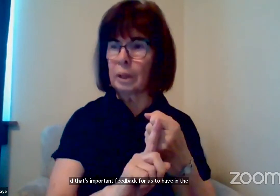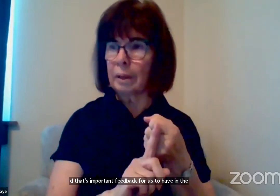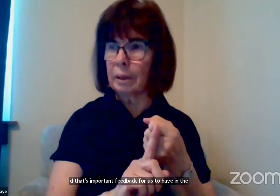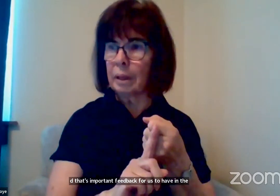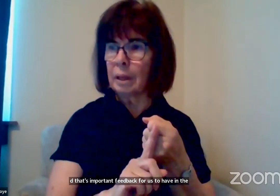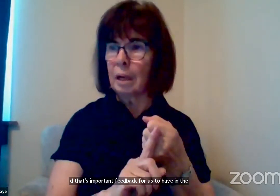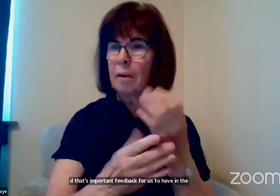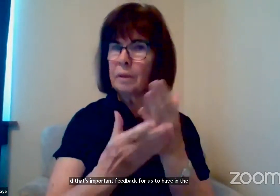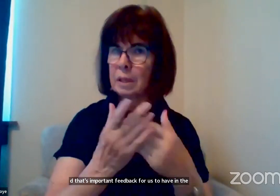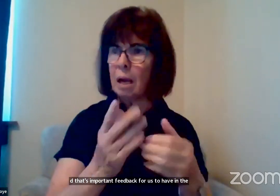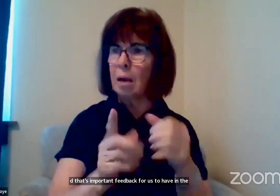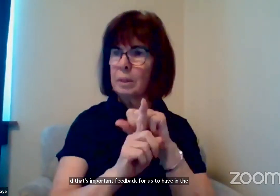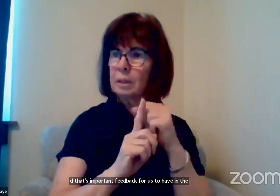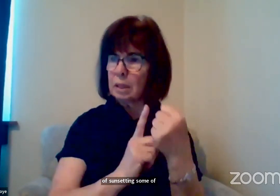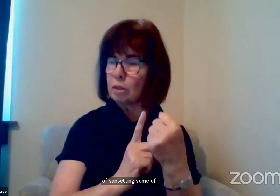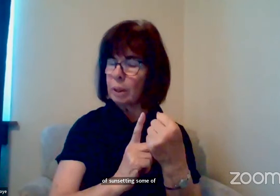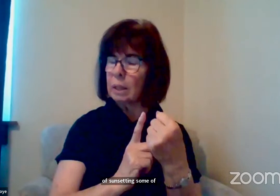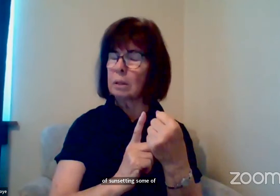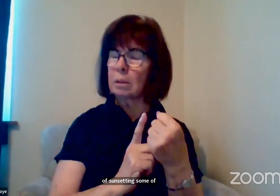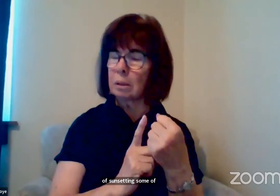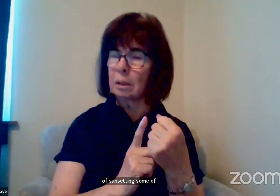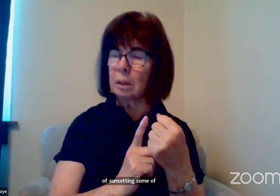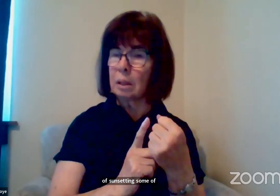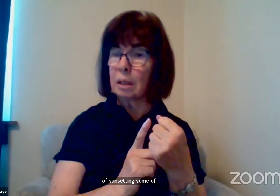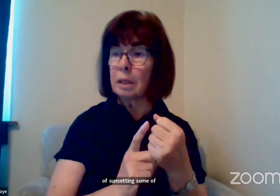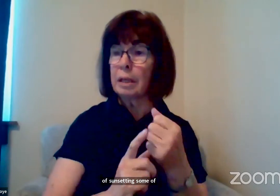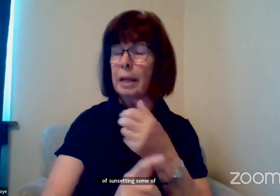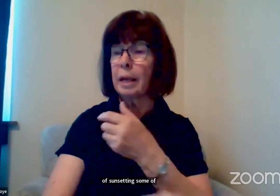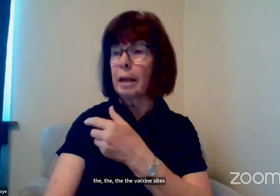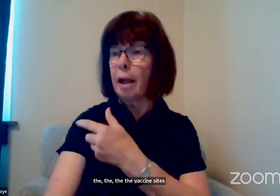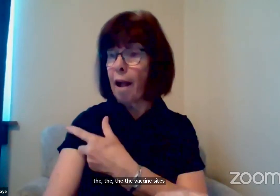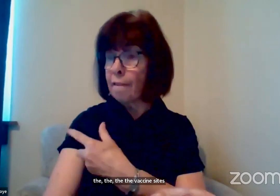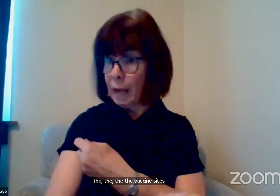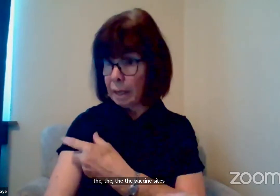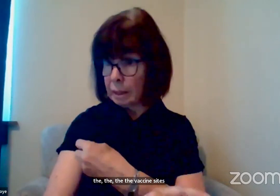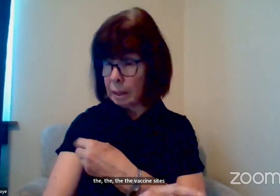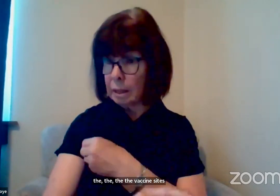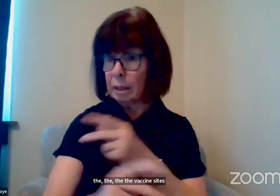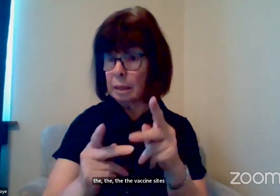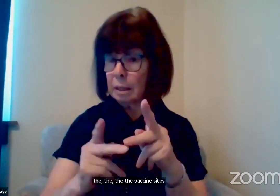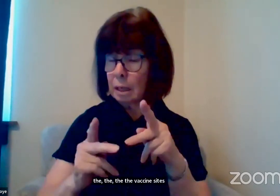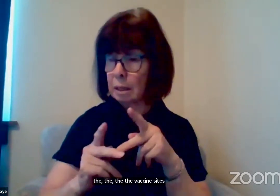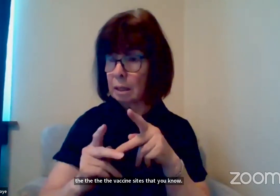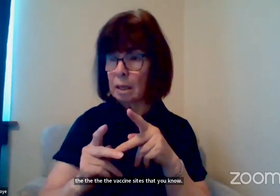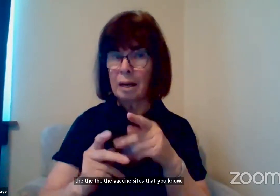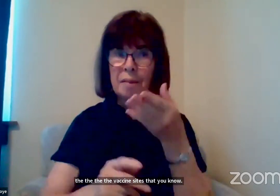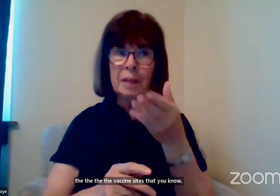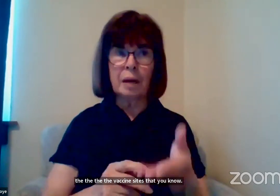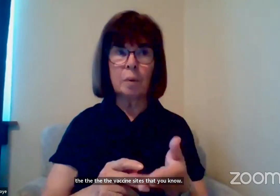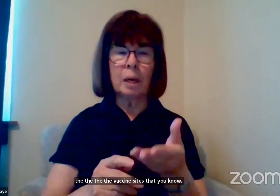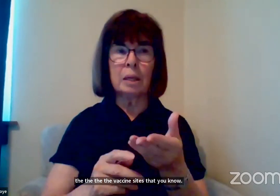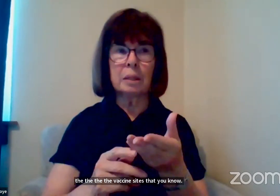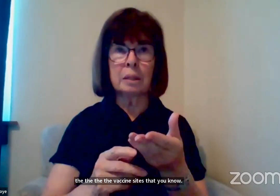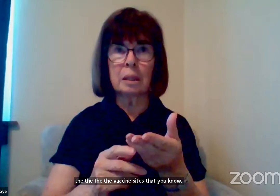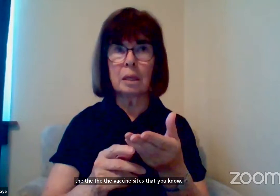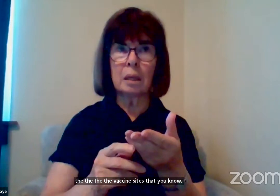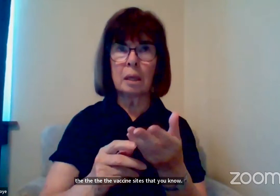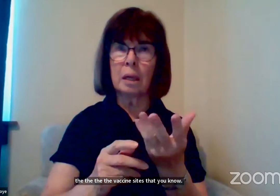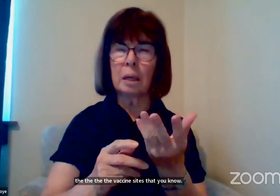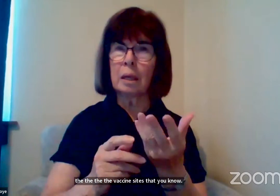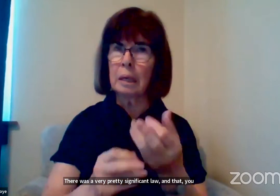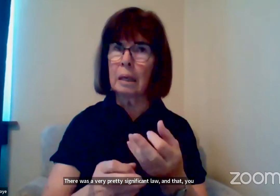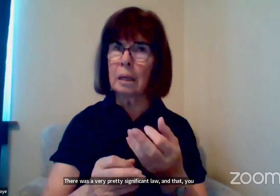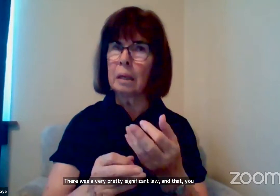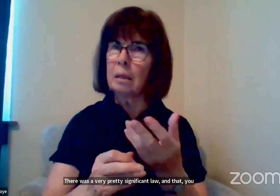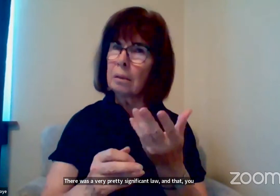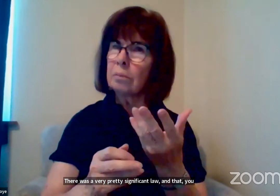sunsetting some of the vaccine sites that, you know, there was a pretty significant lull, and that, you know,